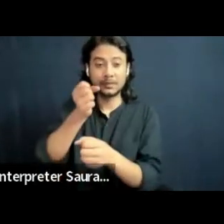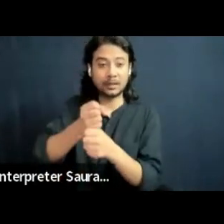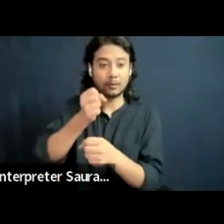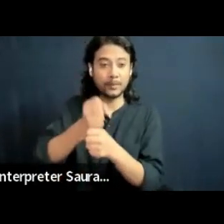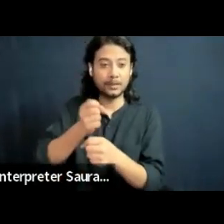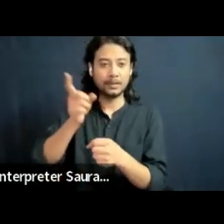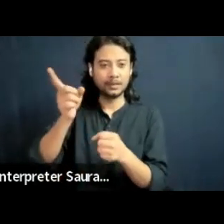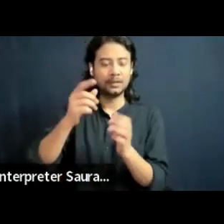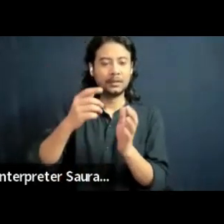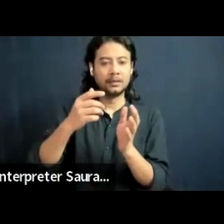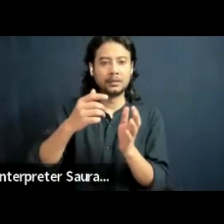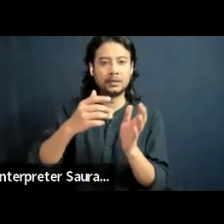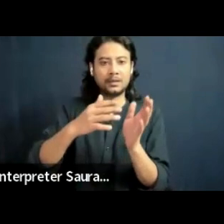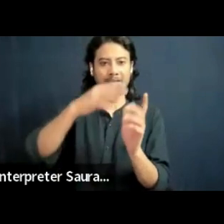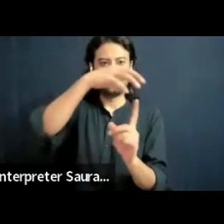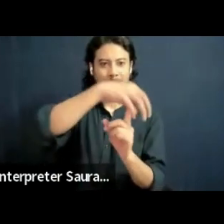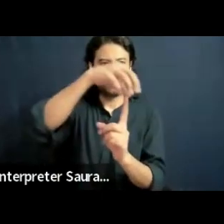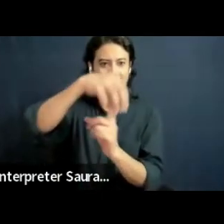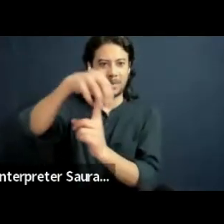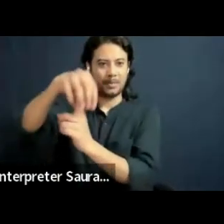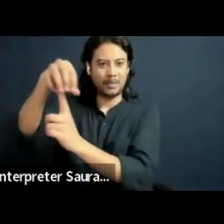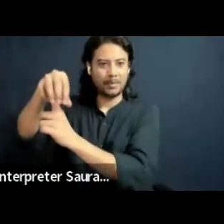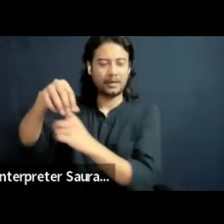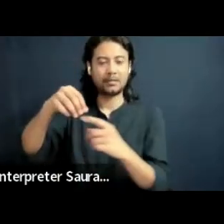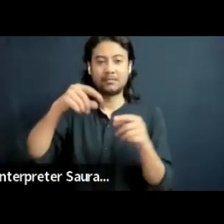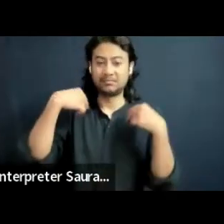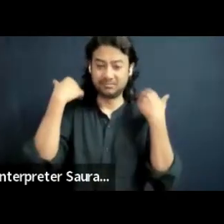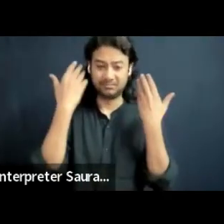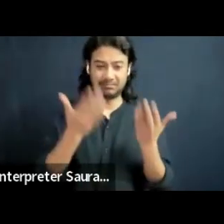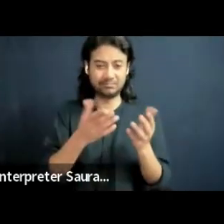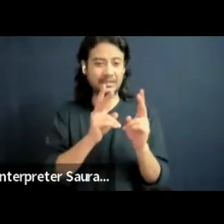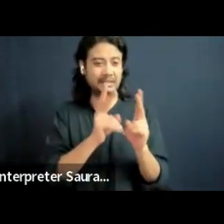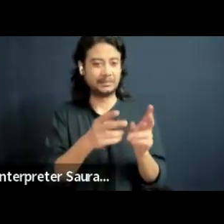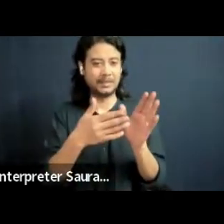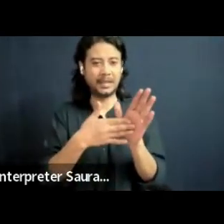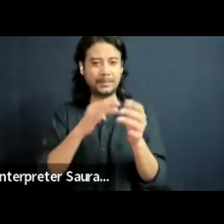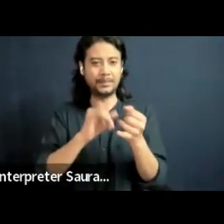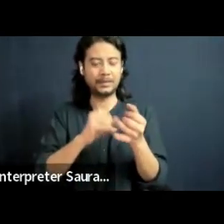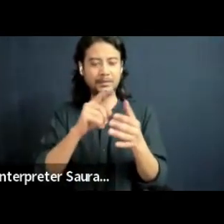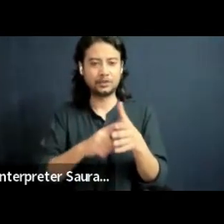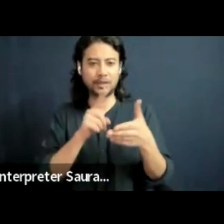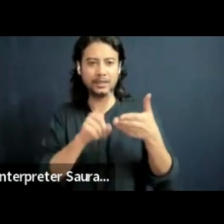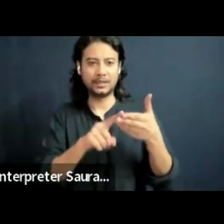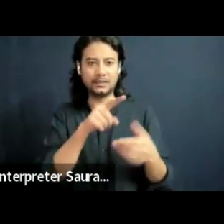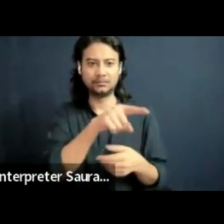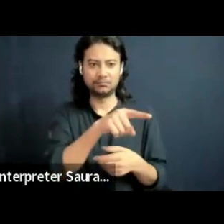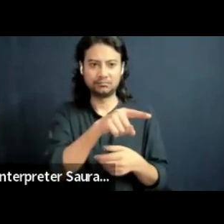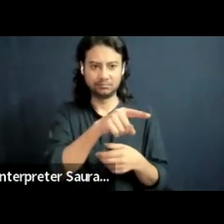of Social Justice and Empowerment, which is the nodal ministry in our country that looks after